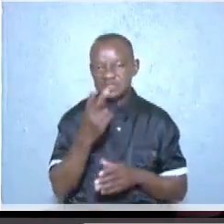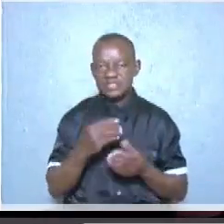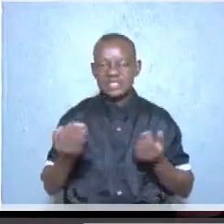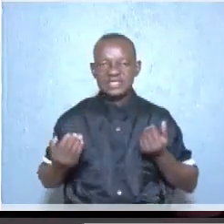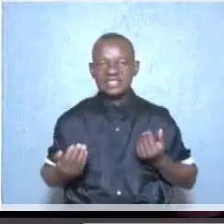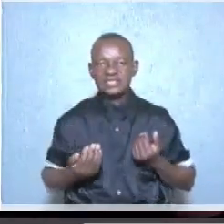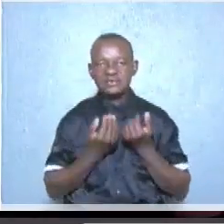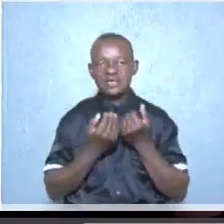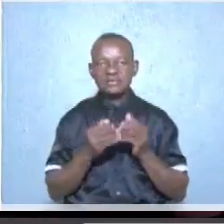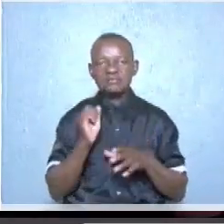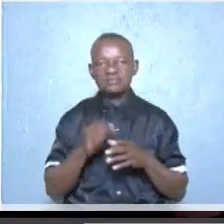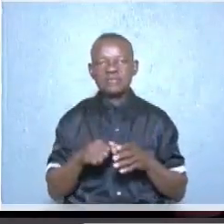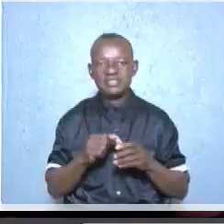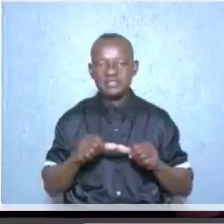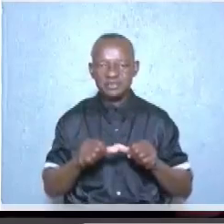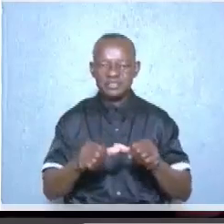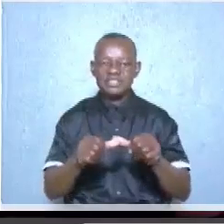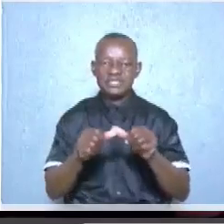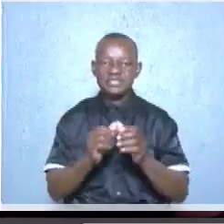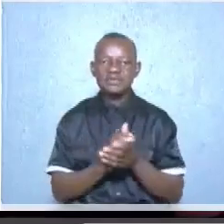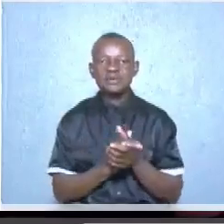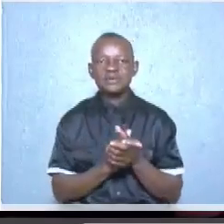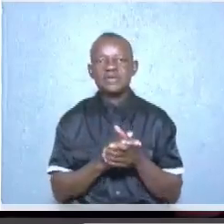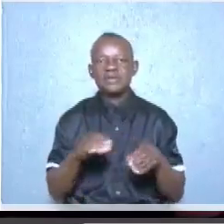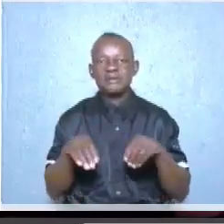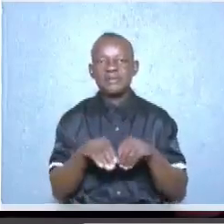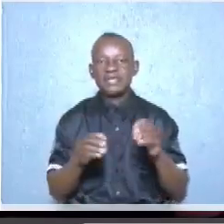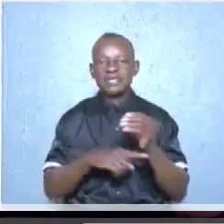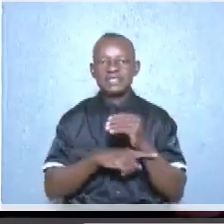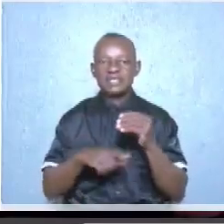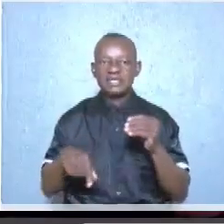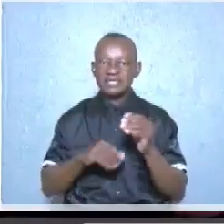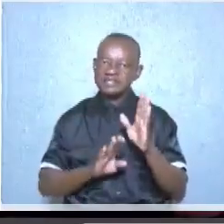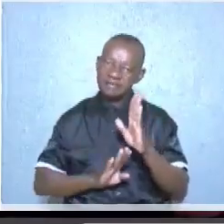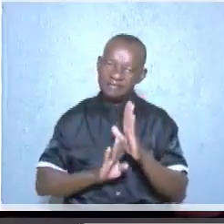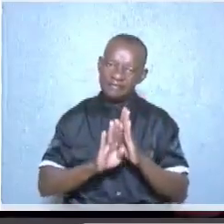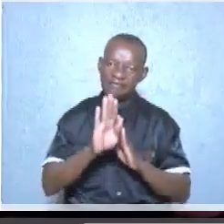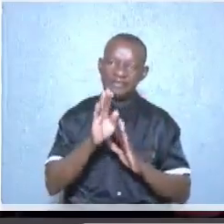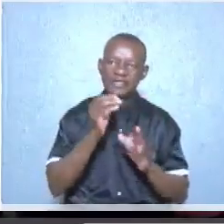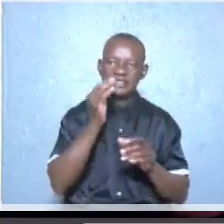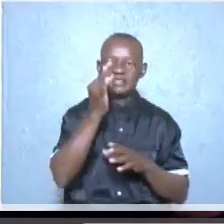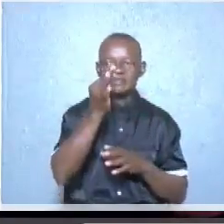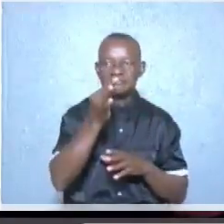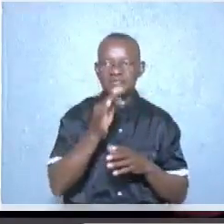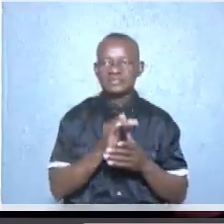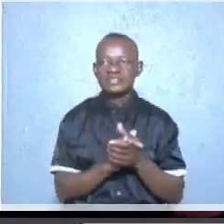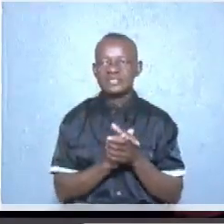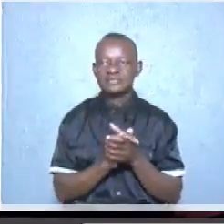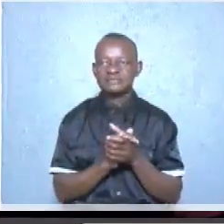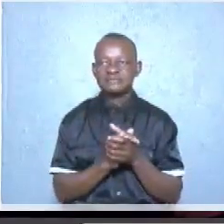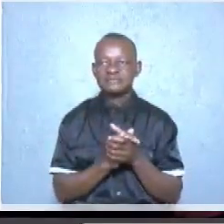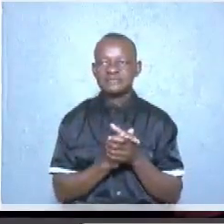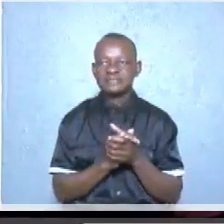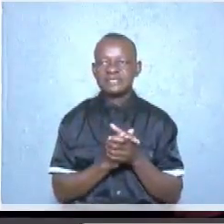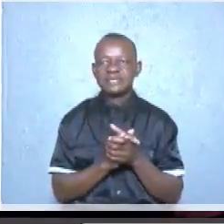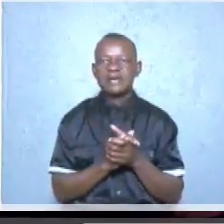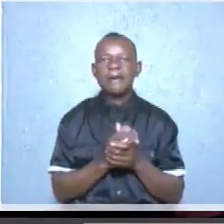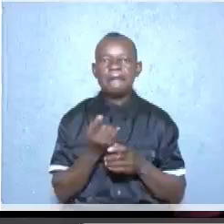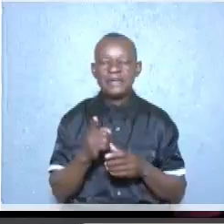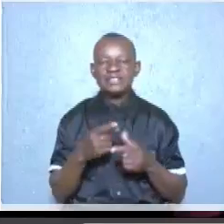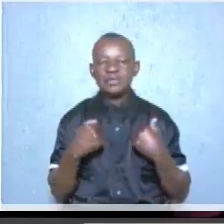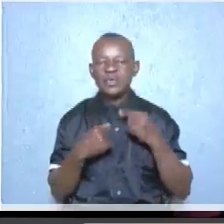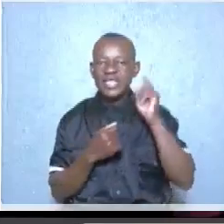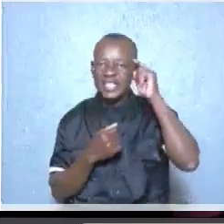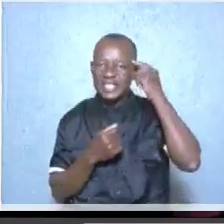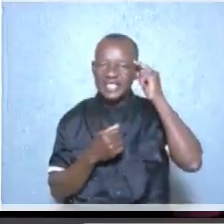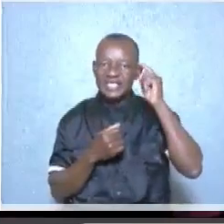that we as the youth and the elderly youth, as Dr. Korare was referring to us, that we take Namibia